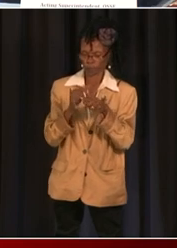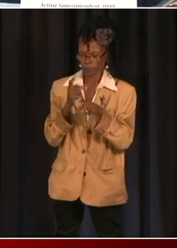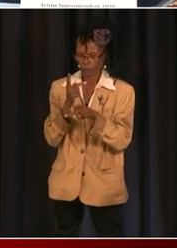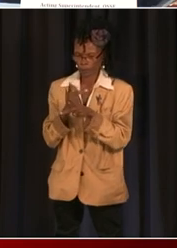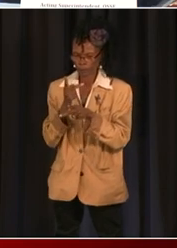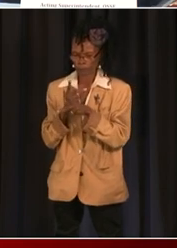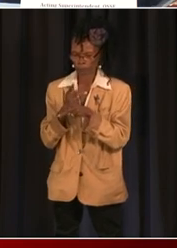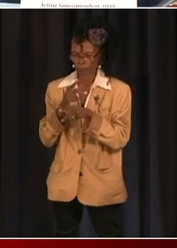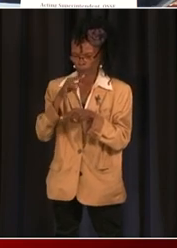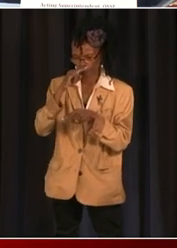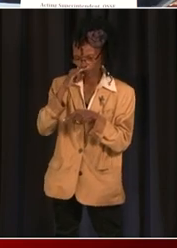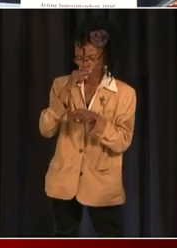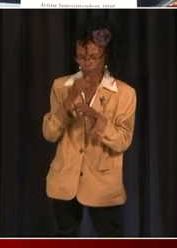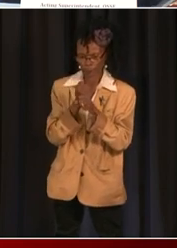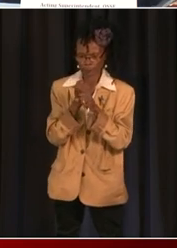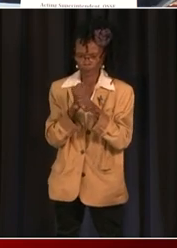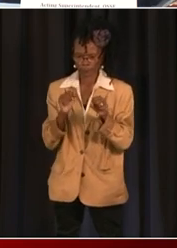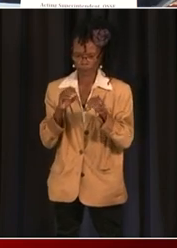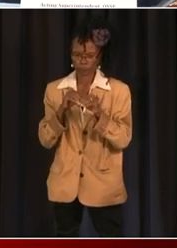our children in all our schools.